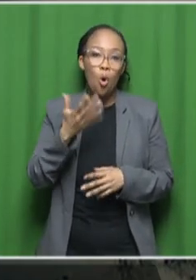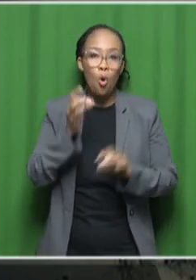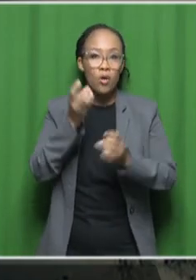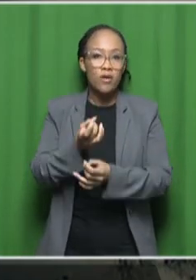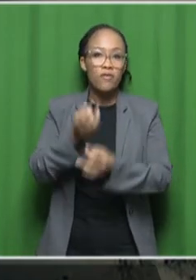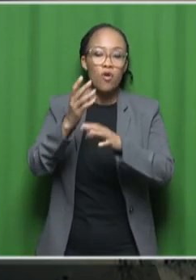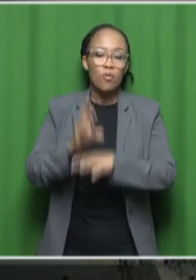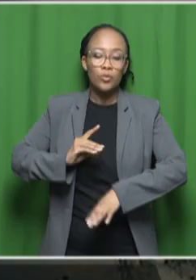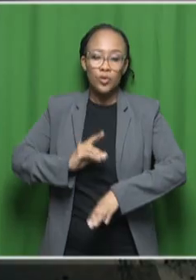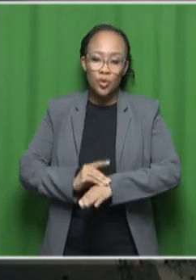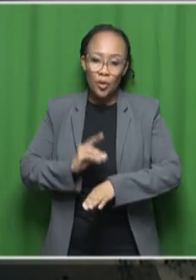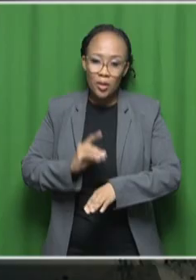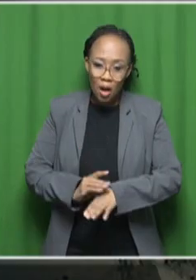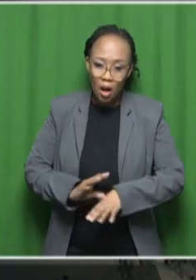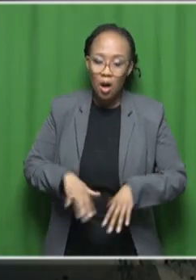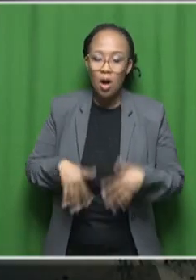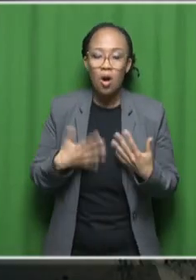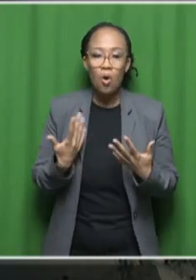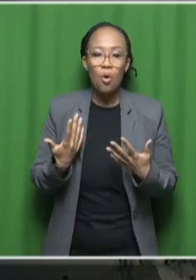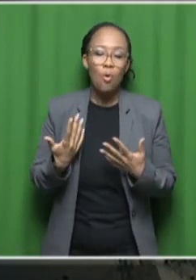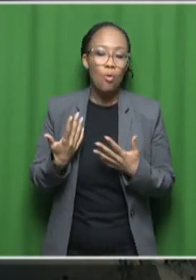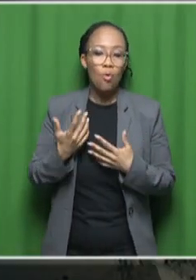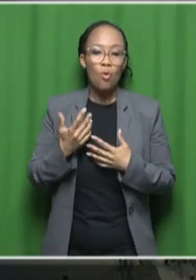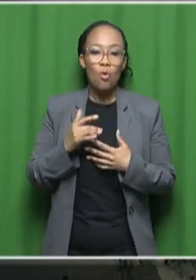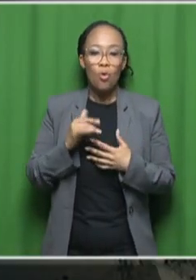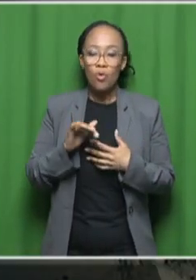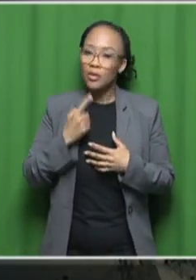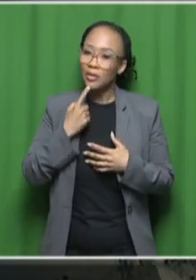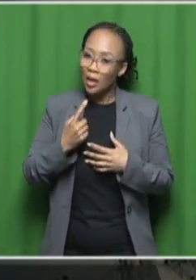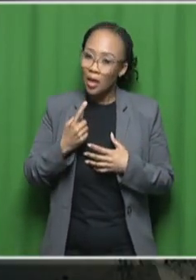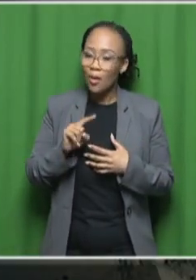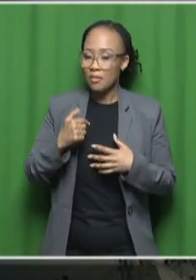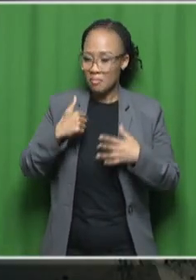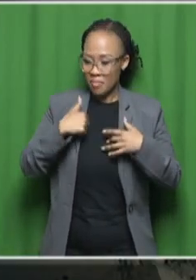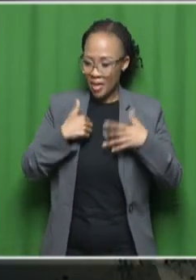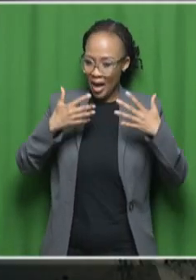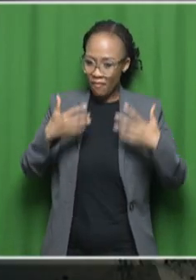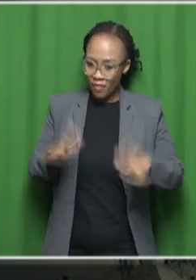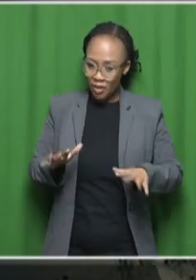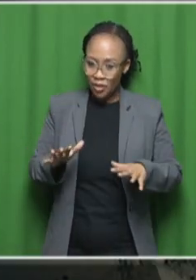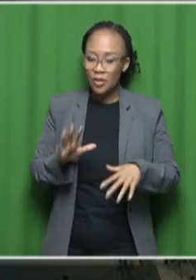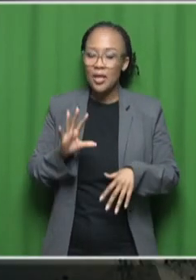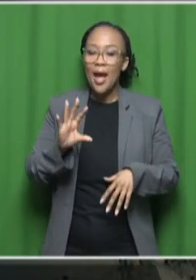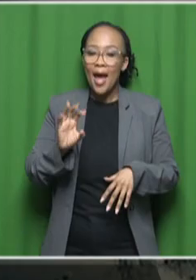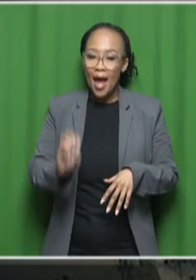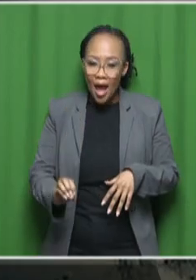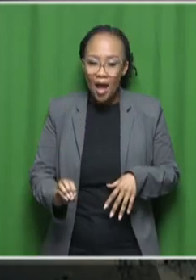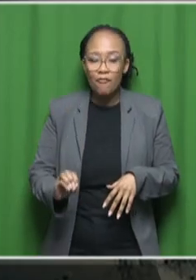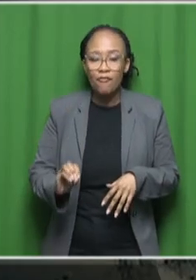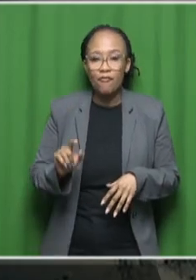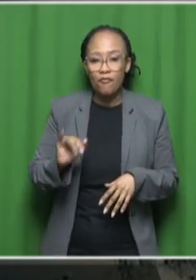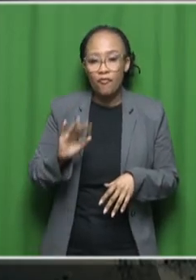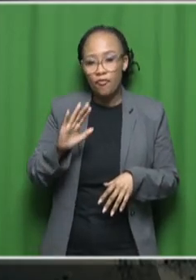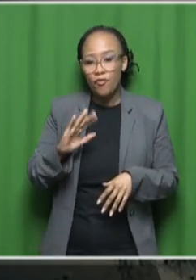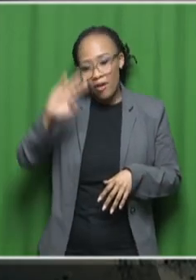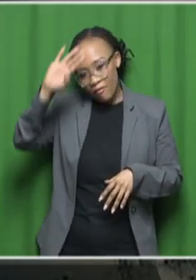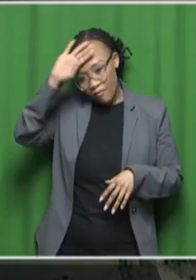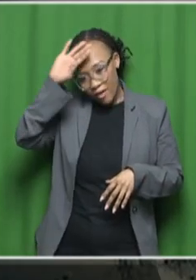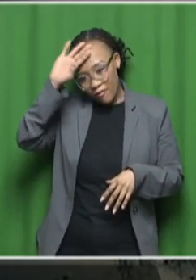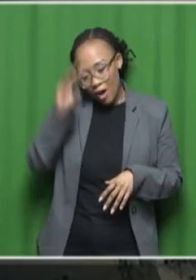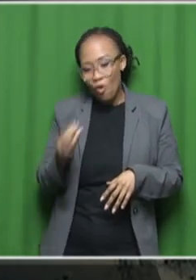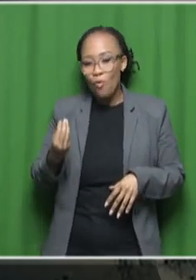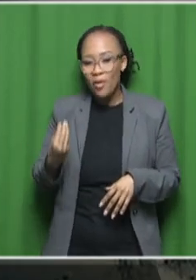practitioners subsequent to having this, that they have had it at some point. People, if they don't know, will just not mention